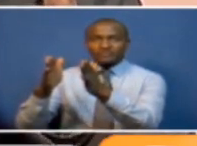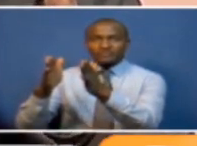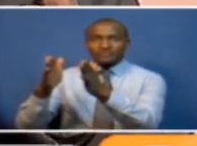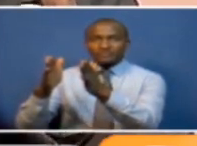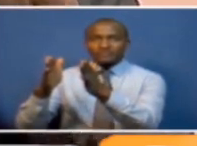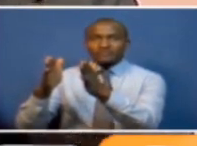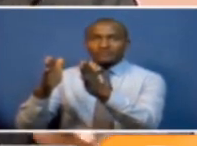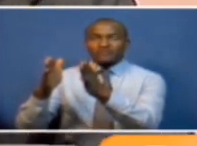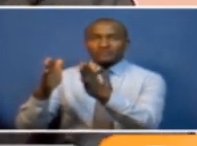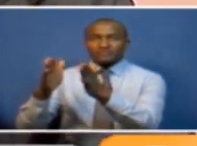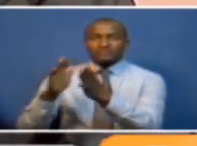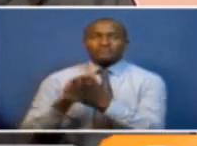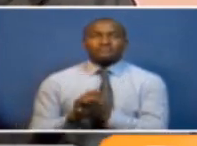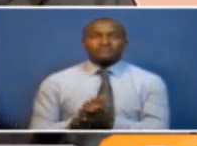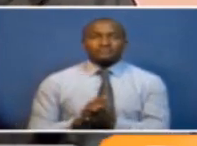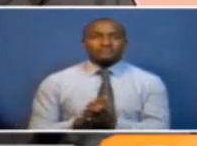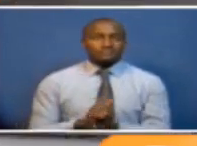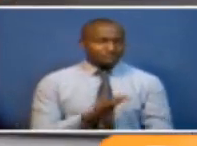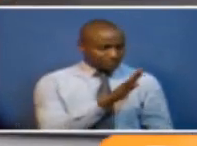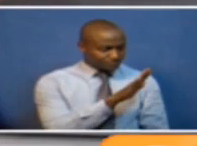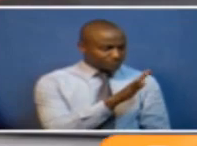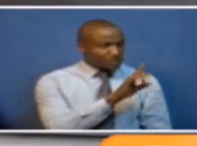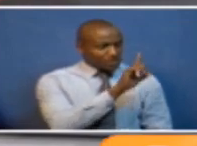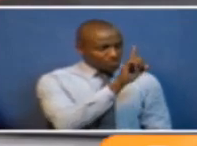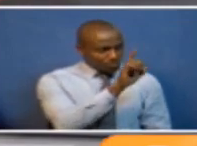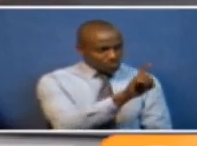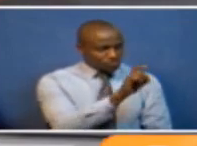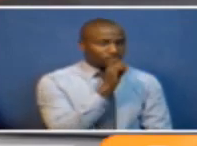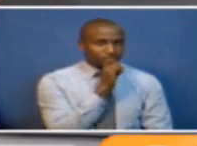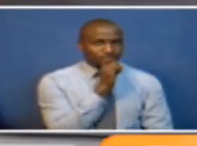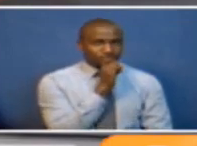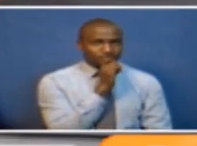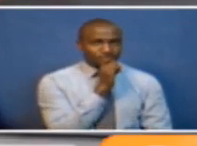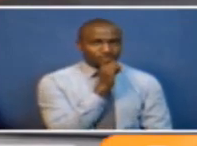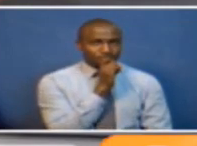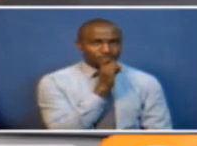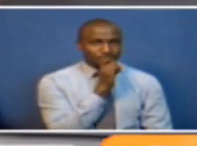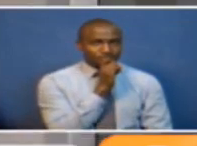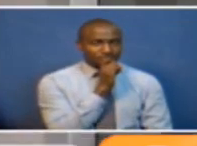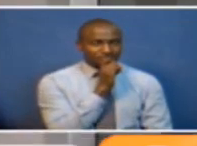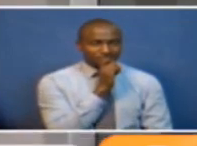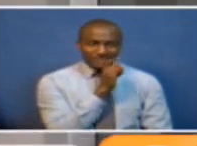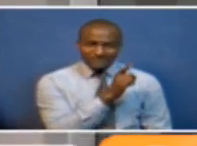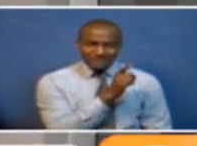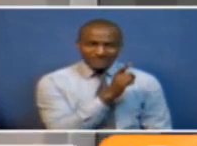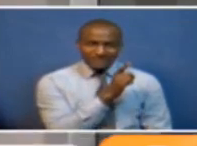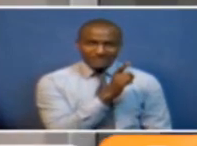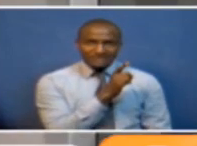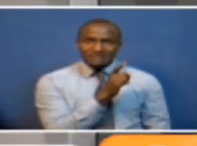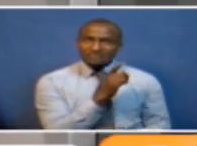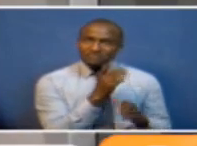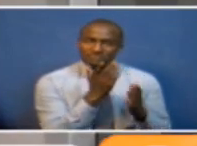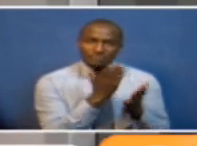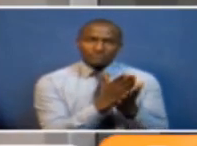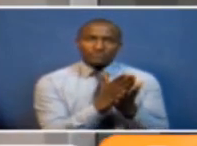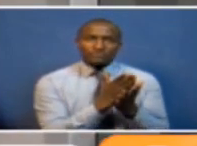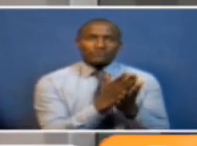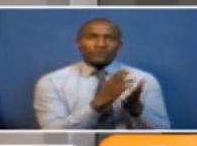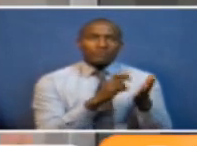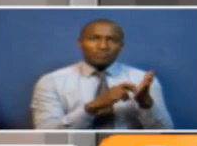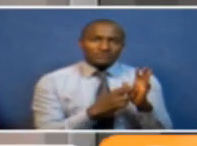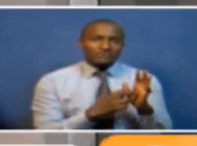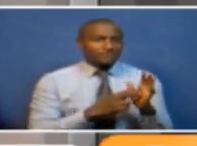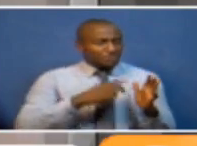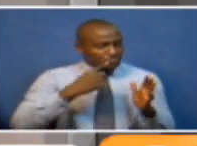our focus. And engineer, the question here is also, because the way it looks pretty bad. You have a wind farm that's been